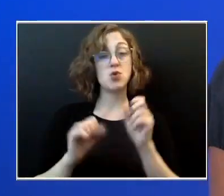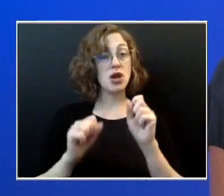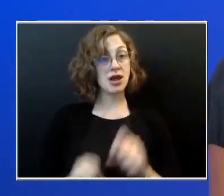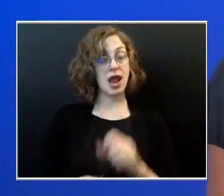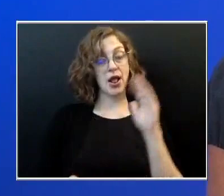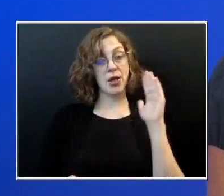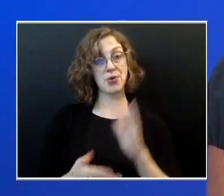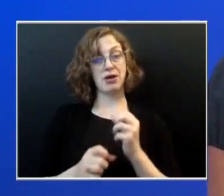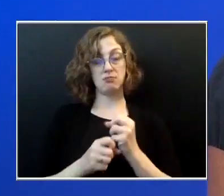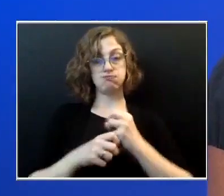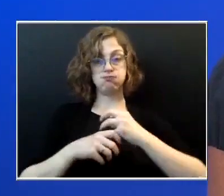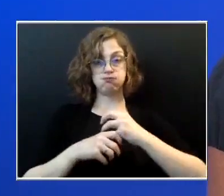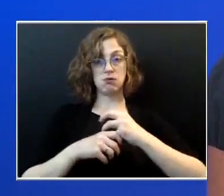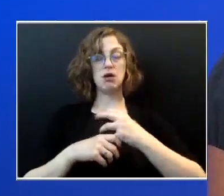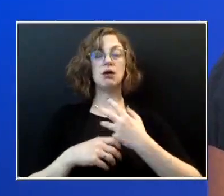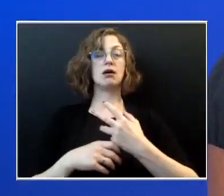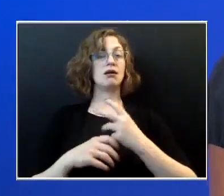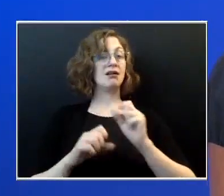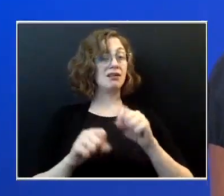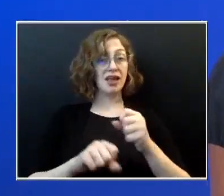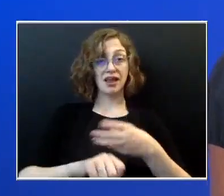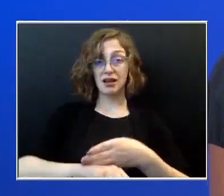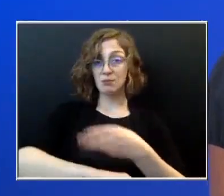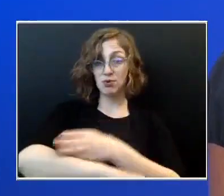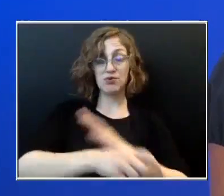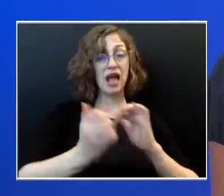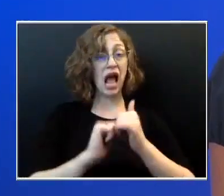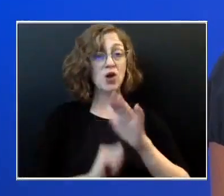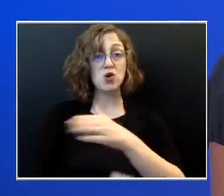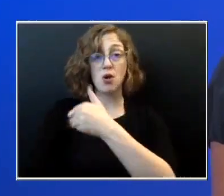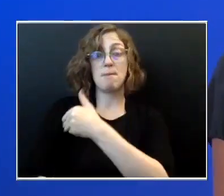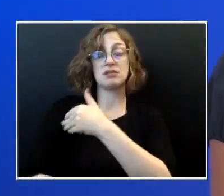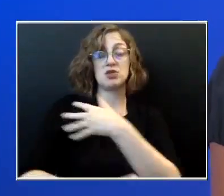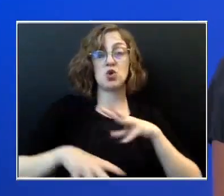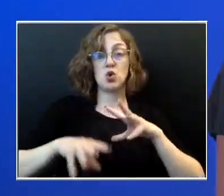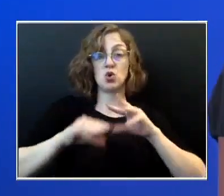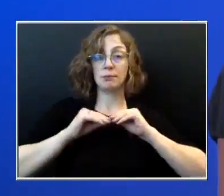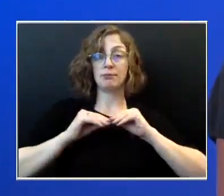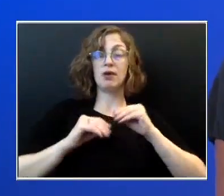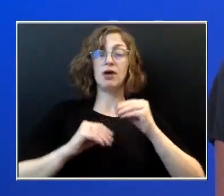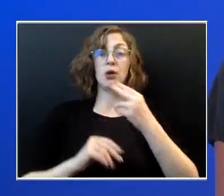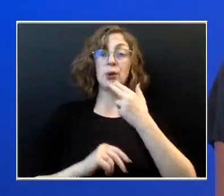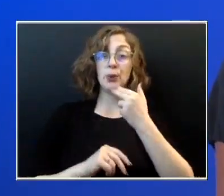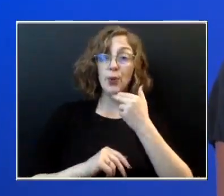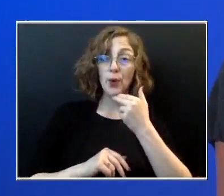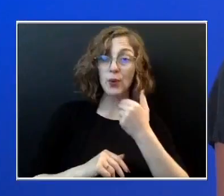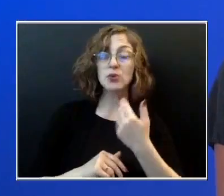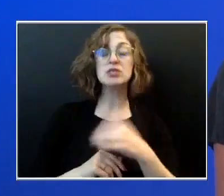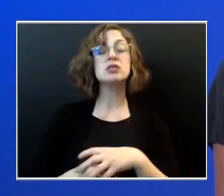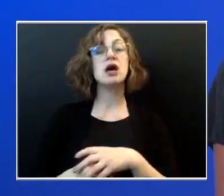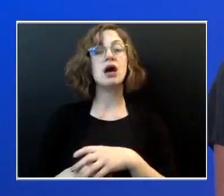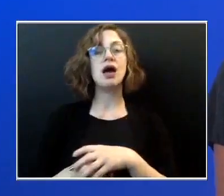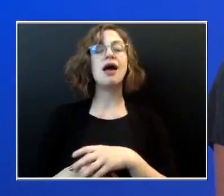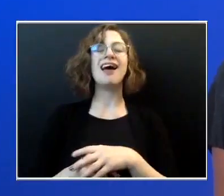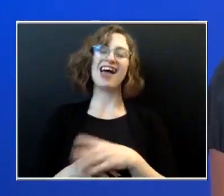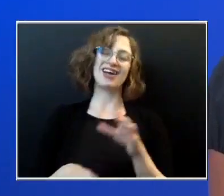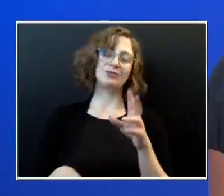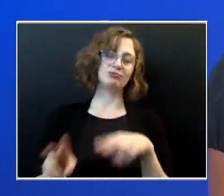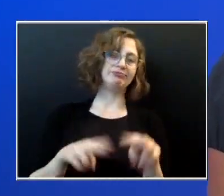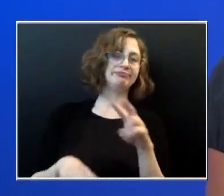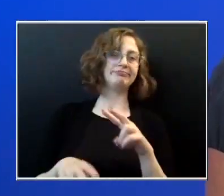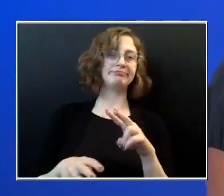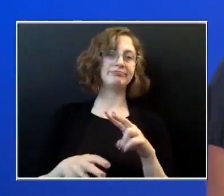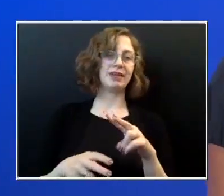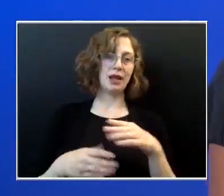way that your muscles take up glucose. And hopefully something that we are interested in is what's the coordination between the way the body uses glucose and the way the